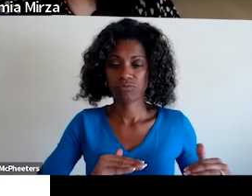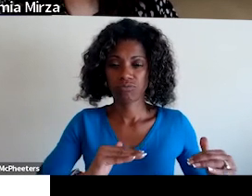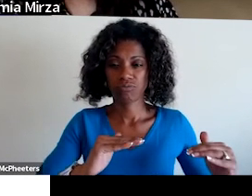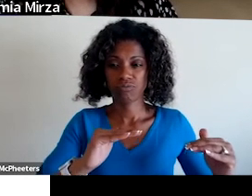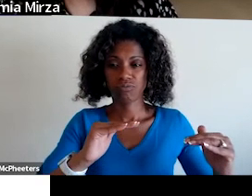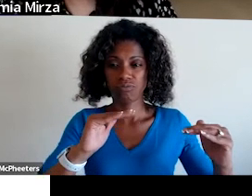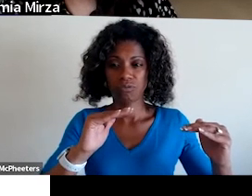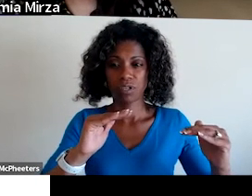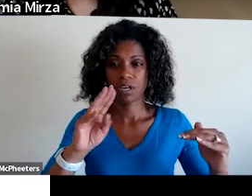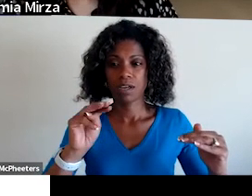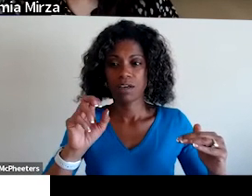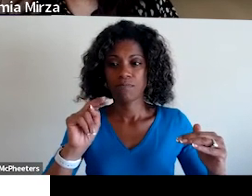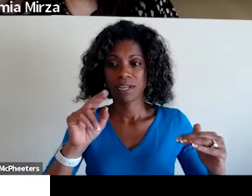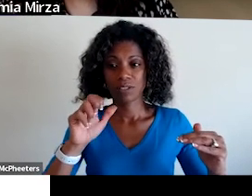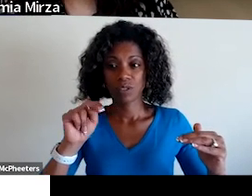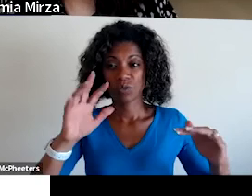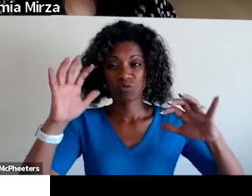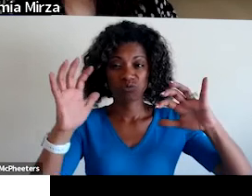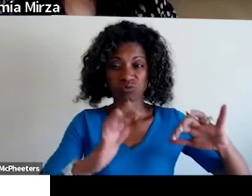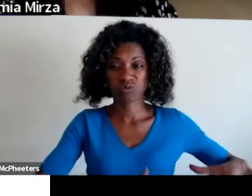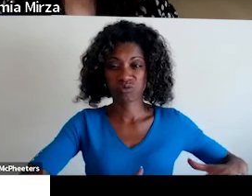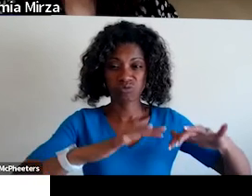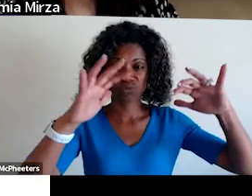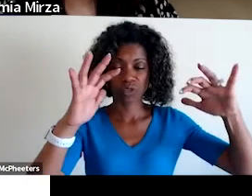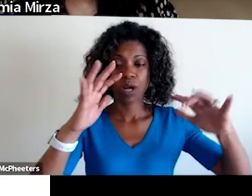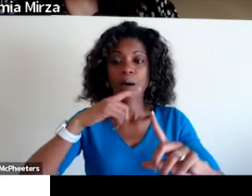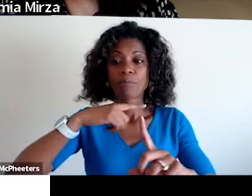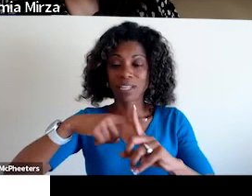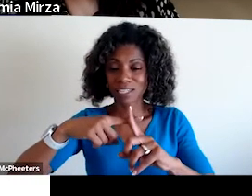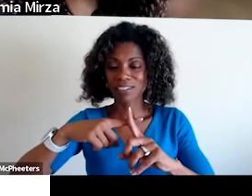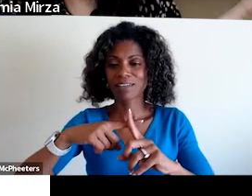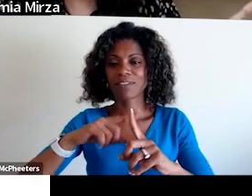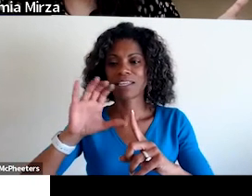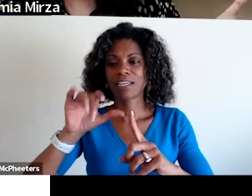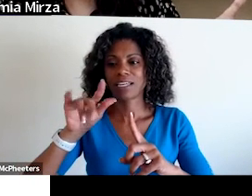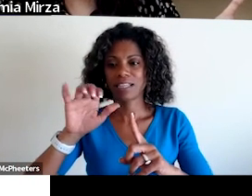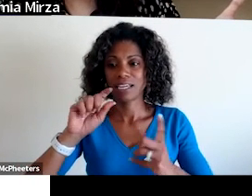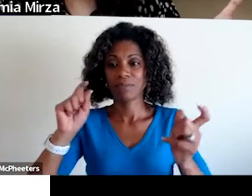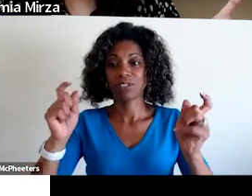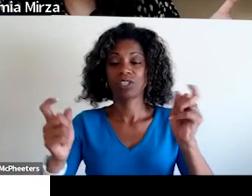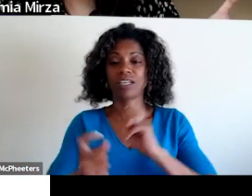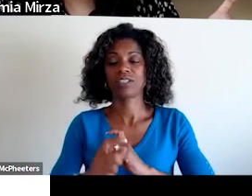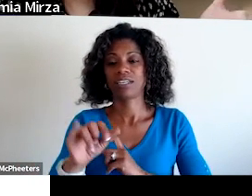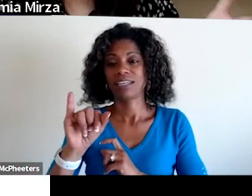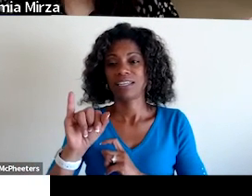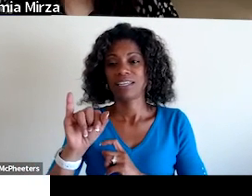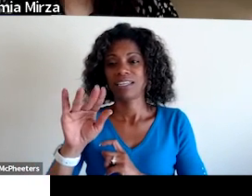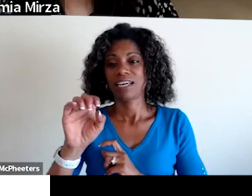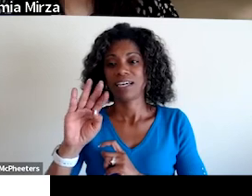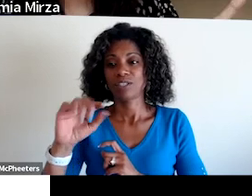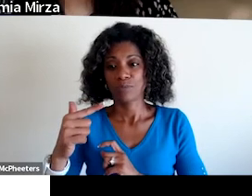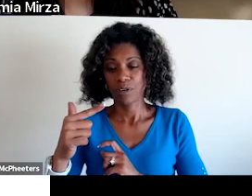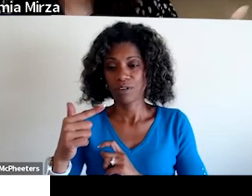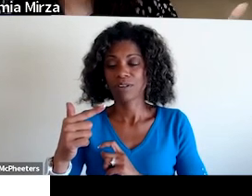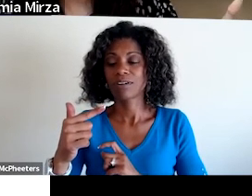also because of climate change and because of the icebergs that are melting. And And that's going to be one of the most